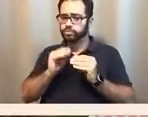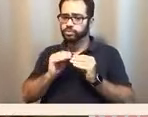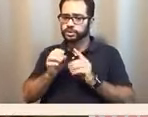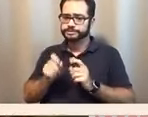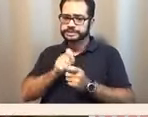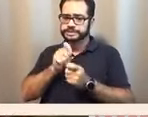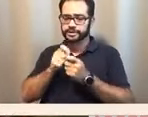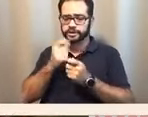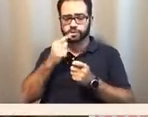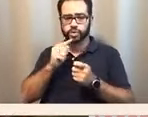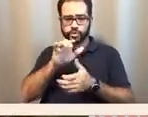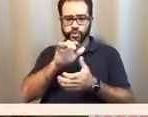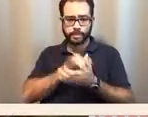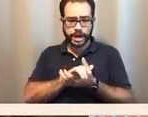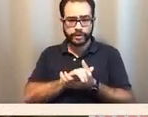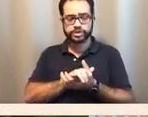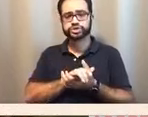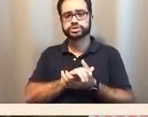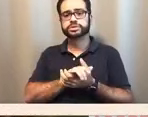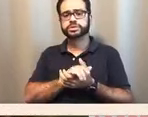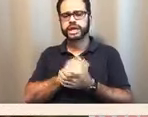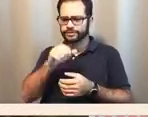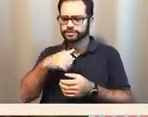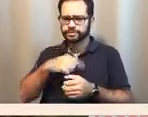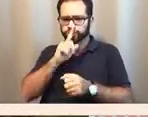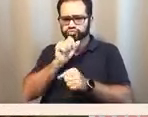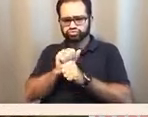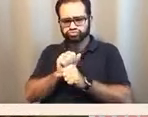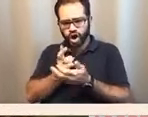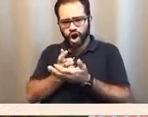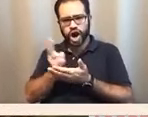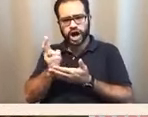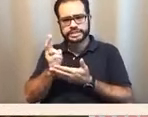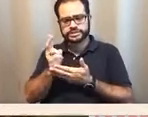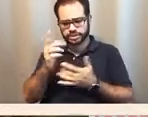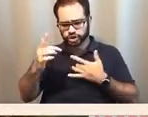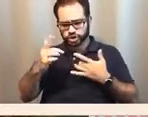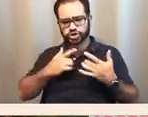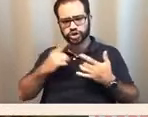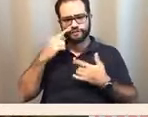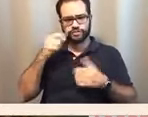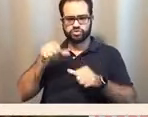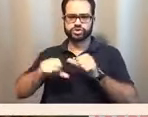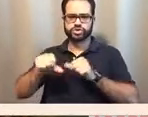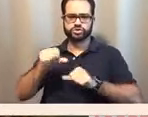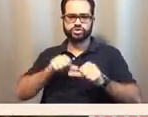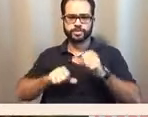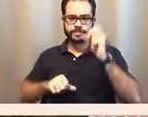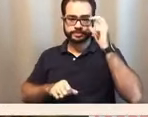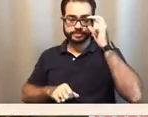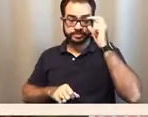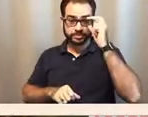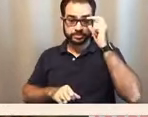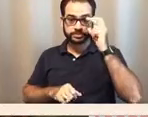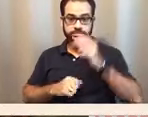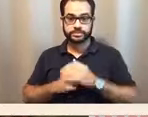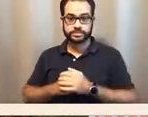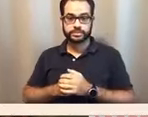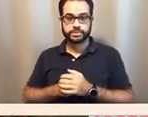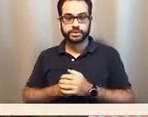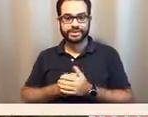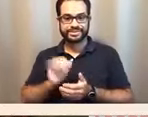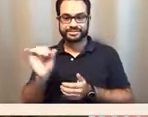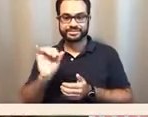real. Be concerned for one another. And it's like having a